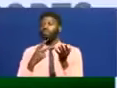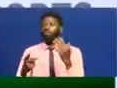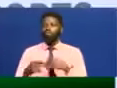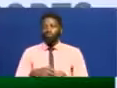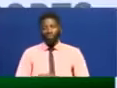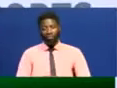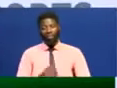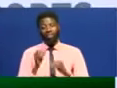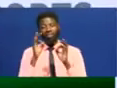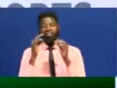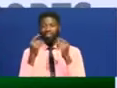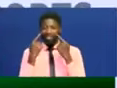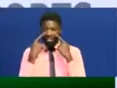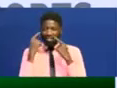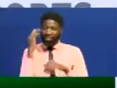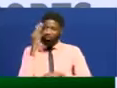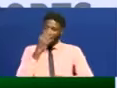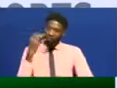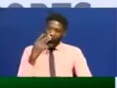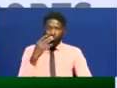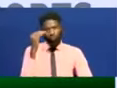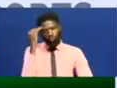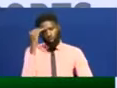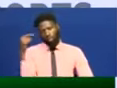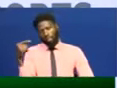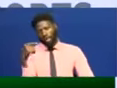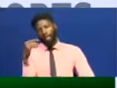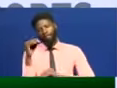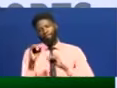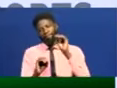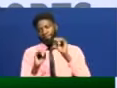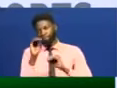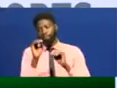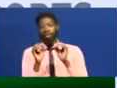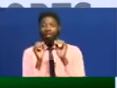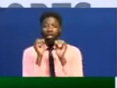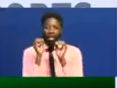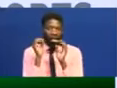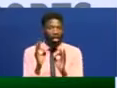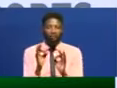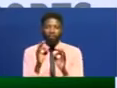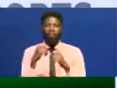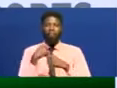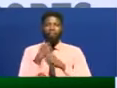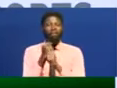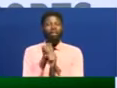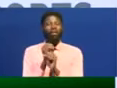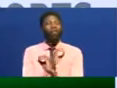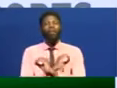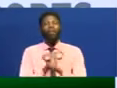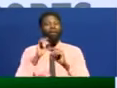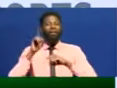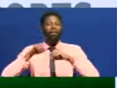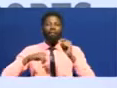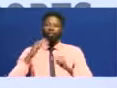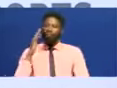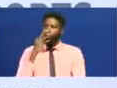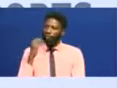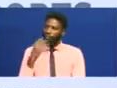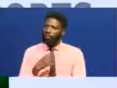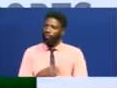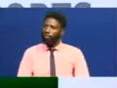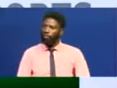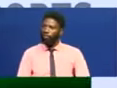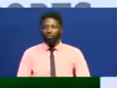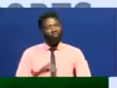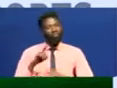Ukiona vyaelea, ujue vimeundwa. Visipoundwa, havitaelea.